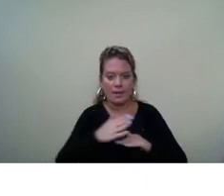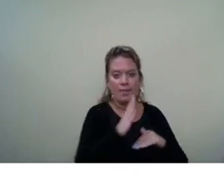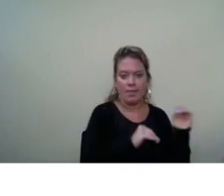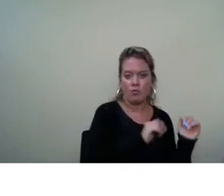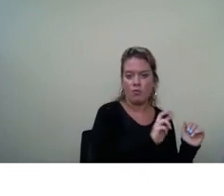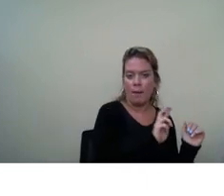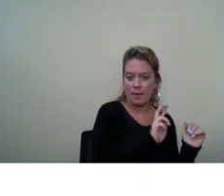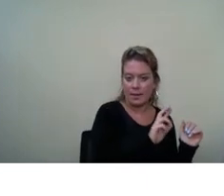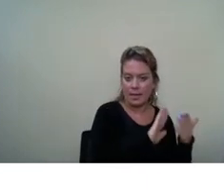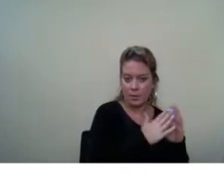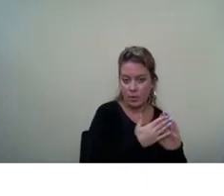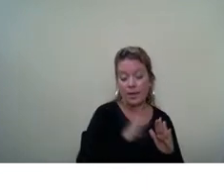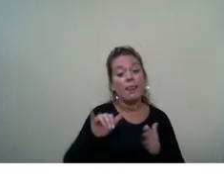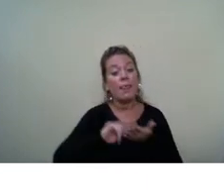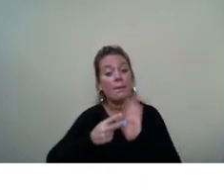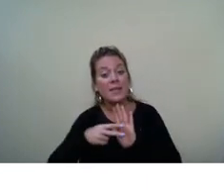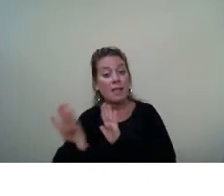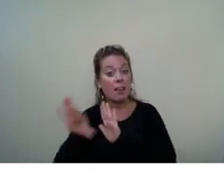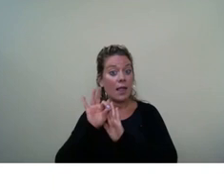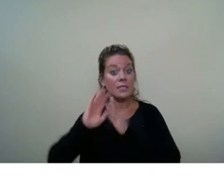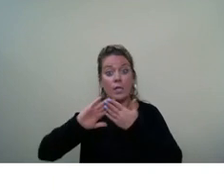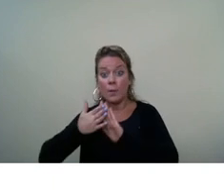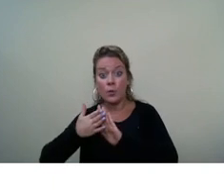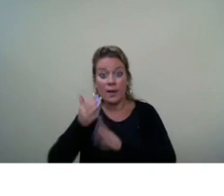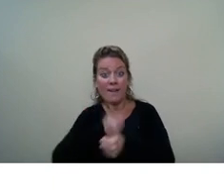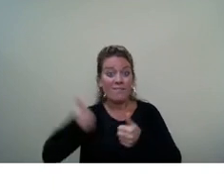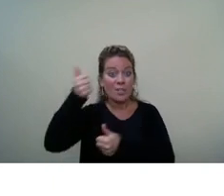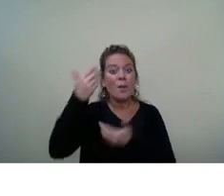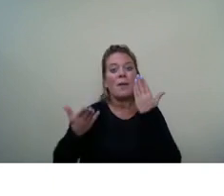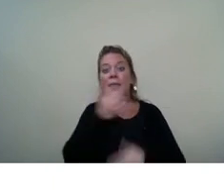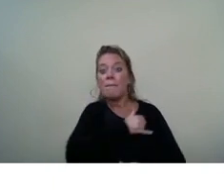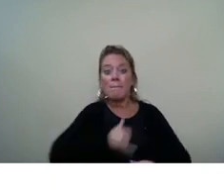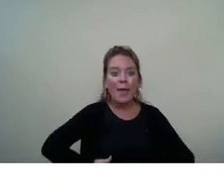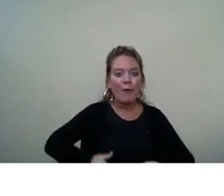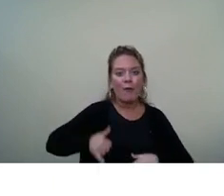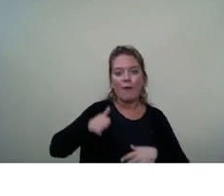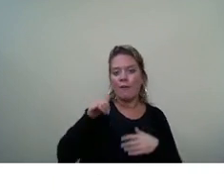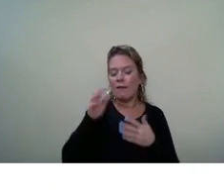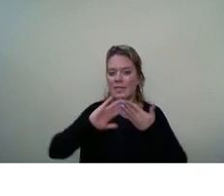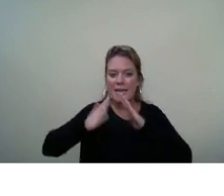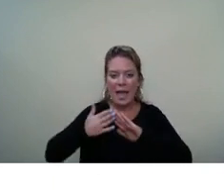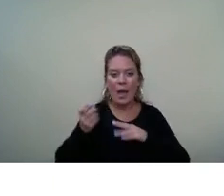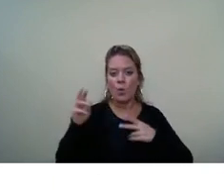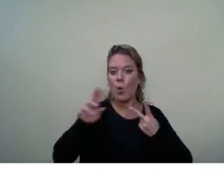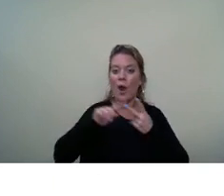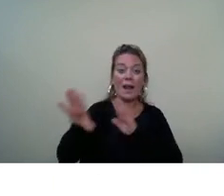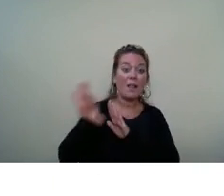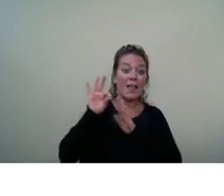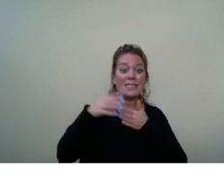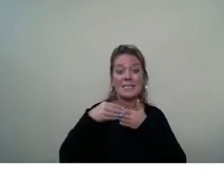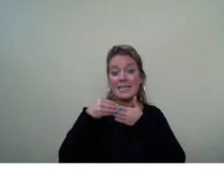that elected community officials, maybe the mayor of someone's town, or maybe a elected